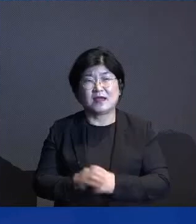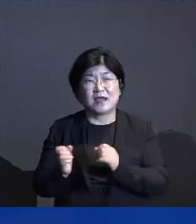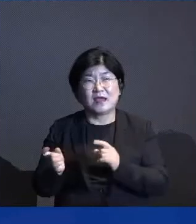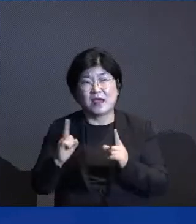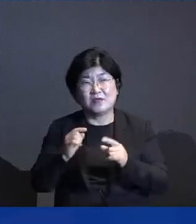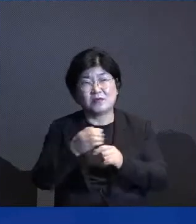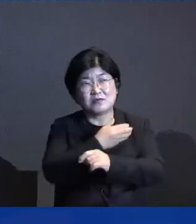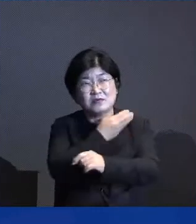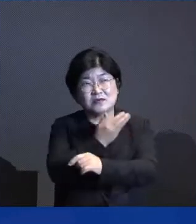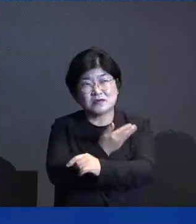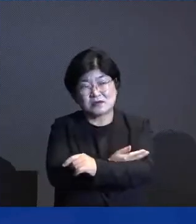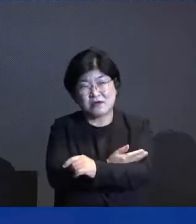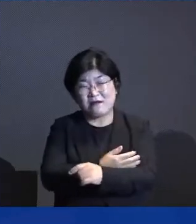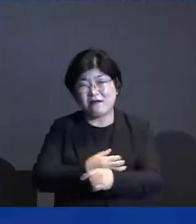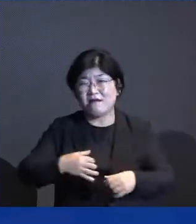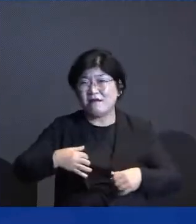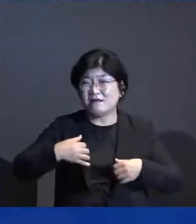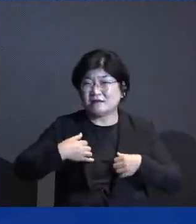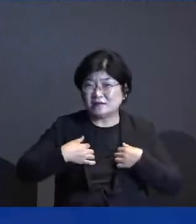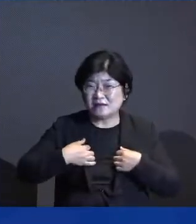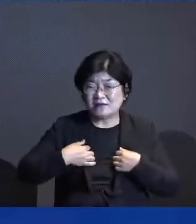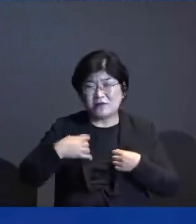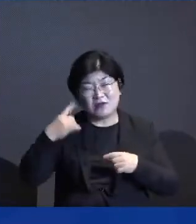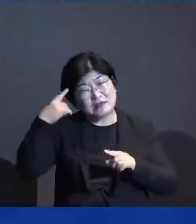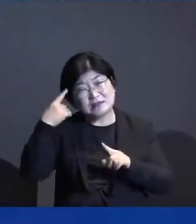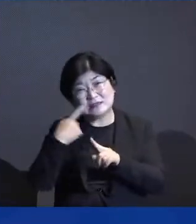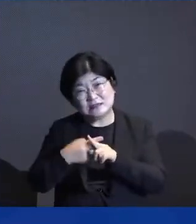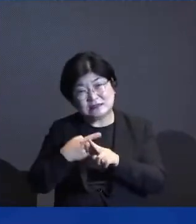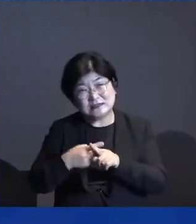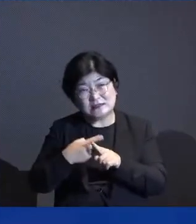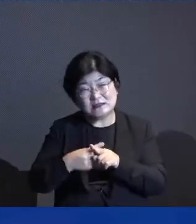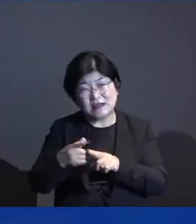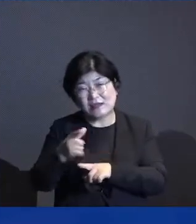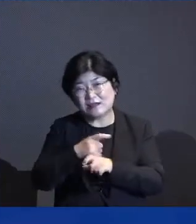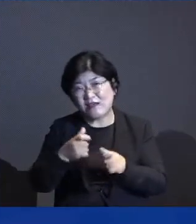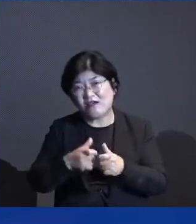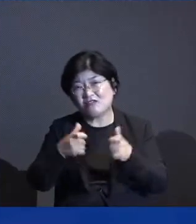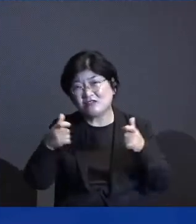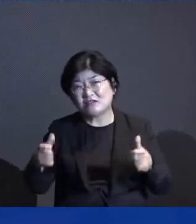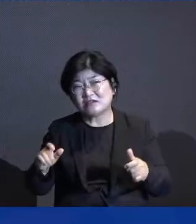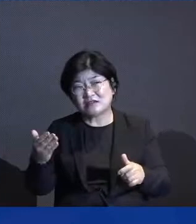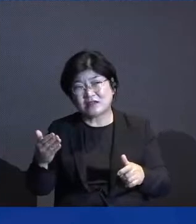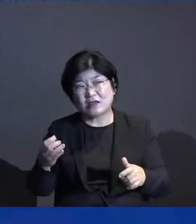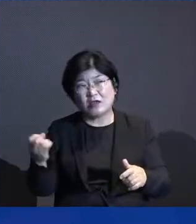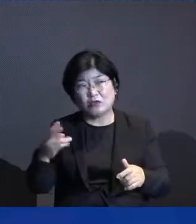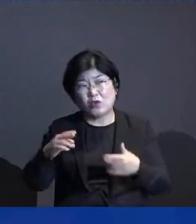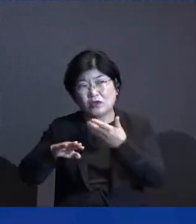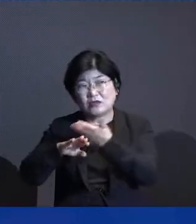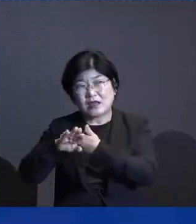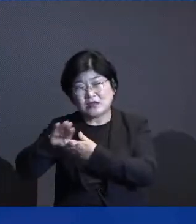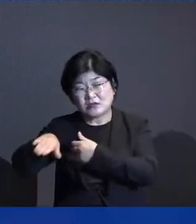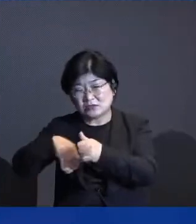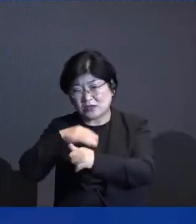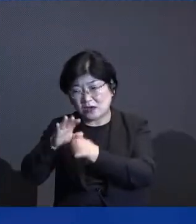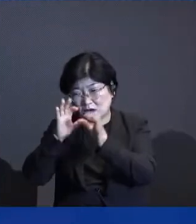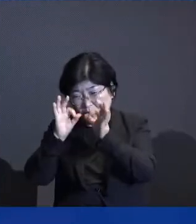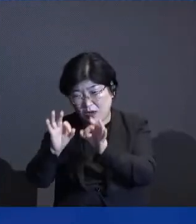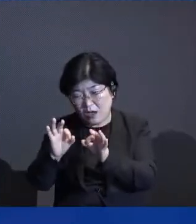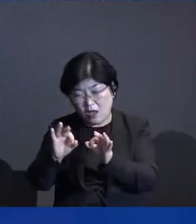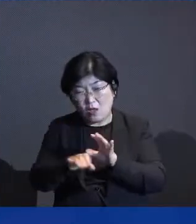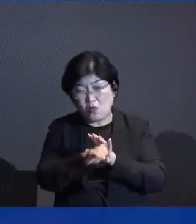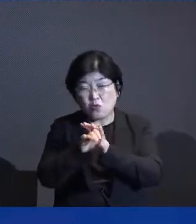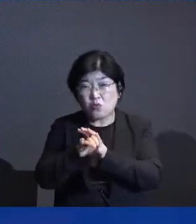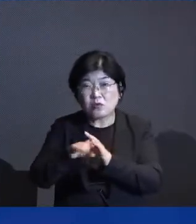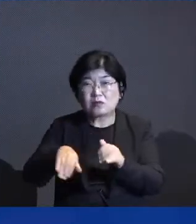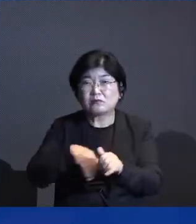optimism, but in different environments, such as the COVID-19 pandemic. So